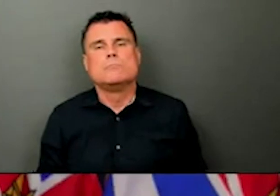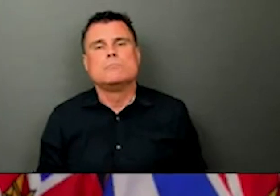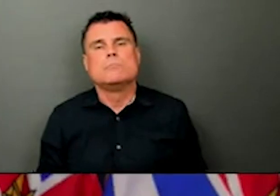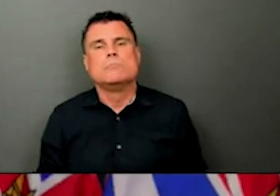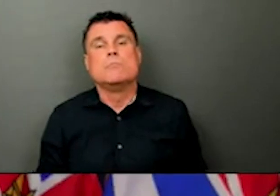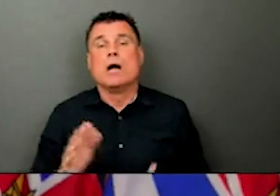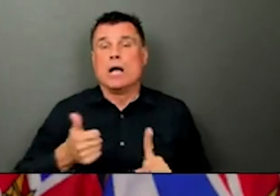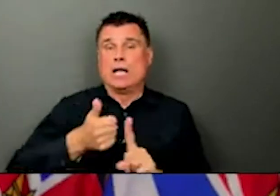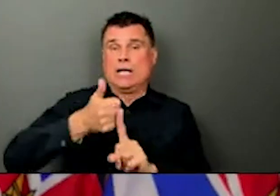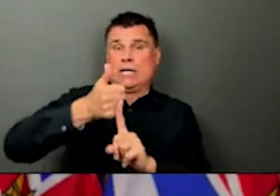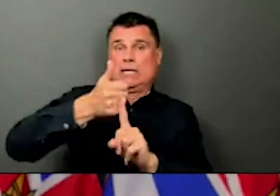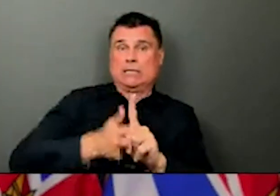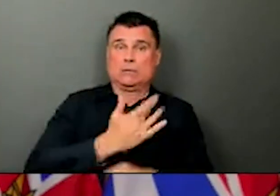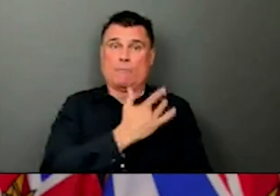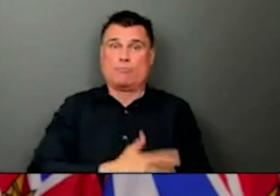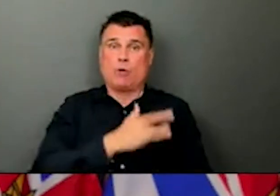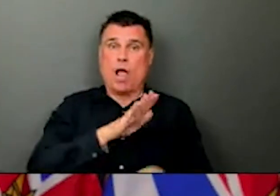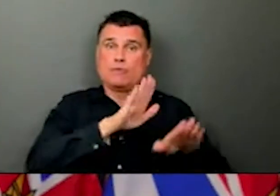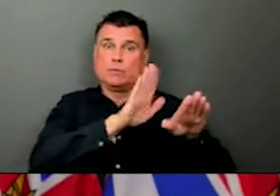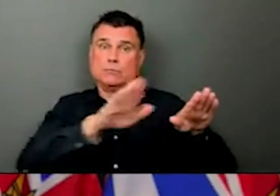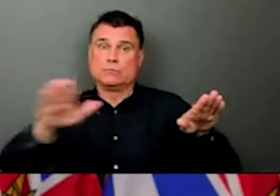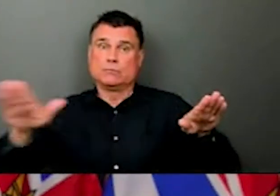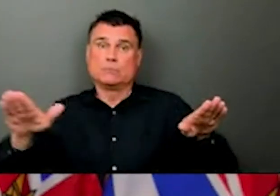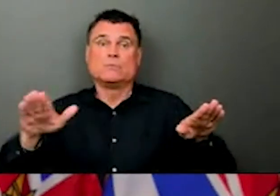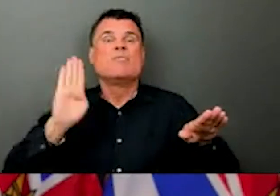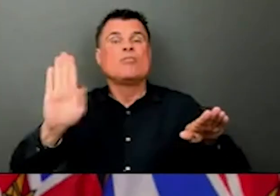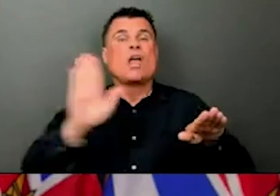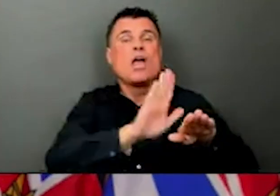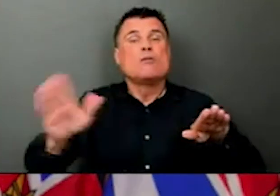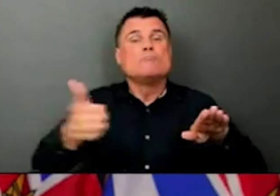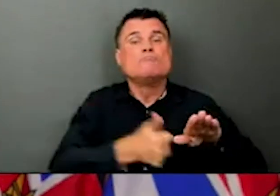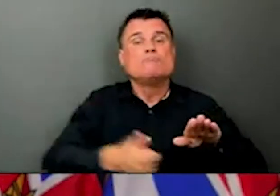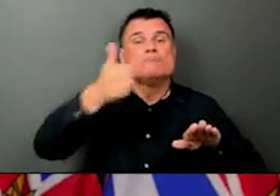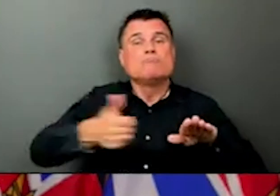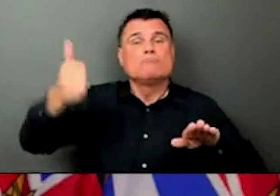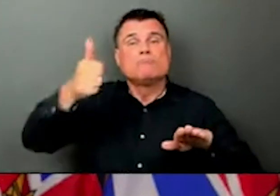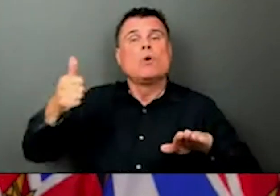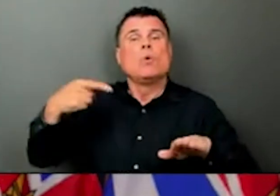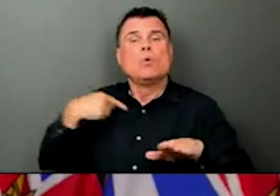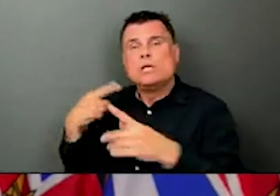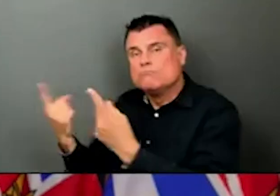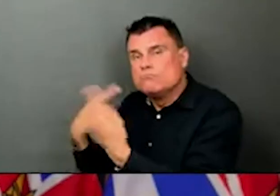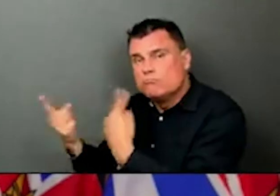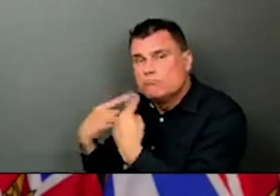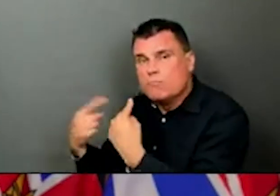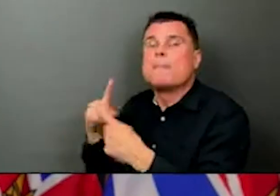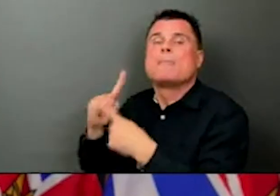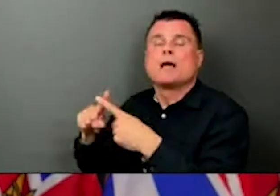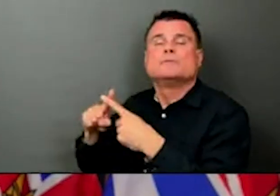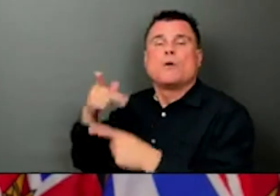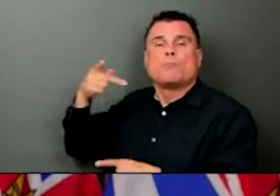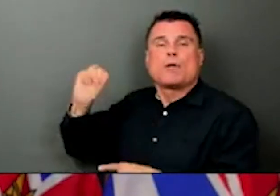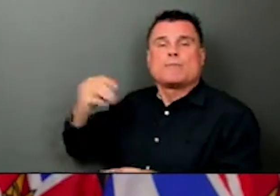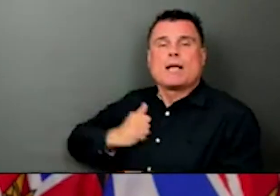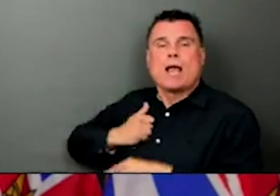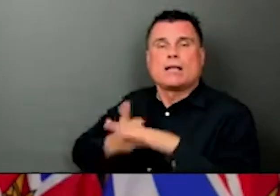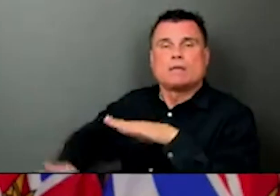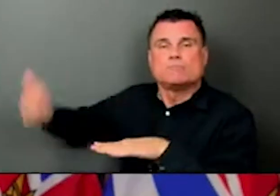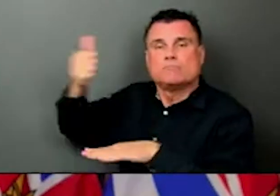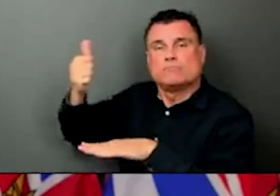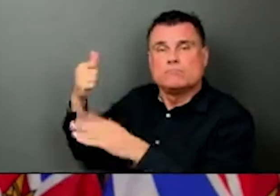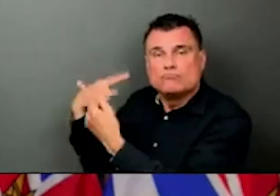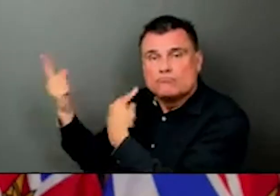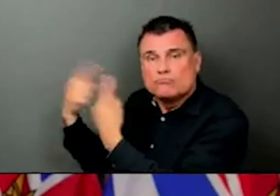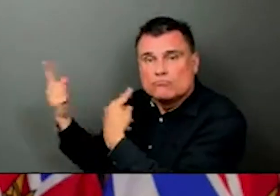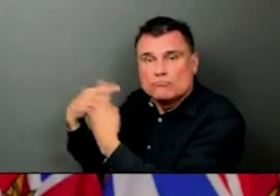talking about, that the provincial health officer and Dr. Gustafson talks about with her colleagues and gives advice on. But I think the key